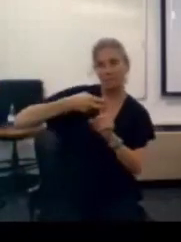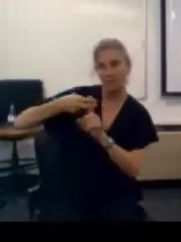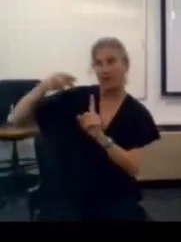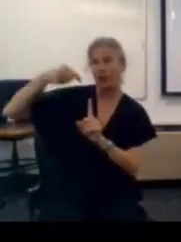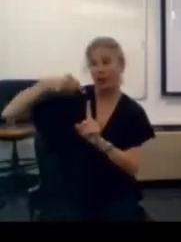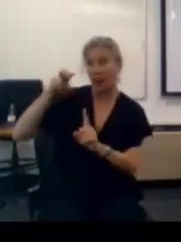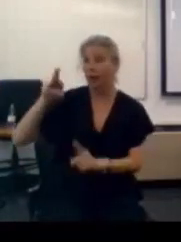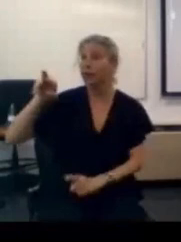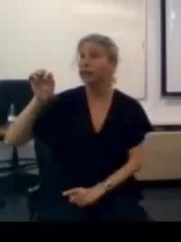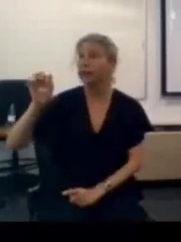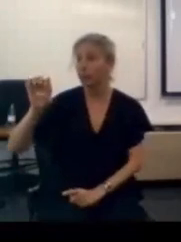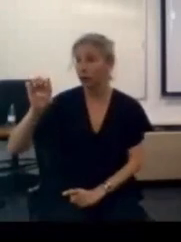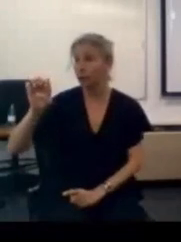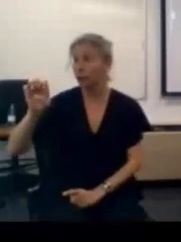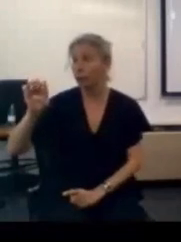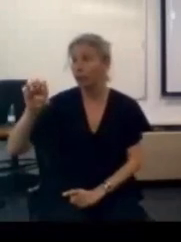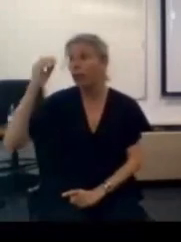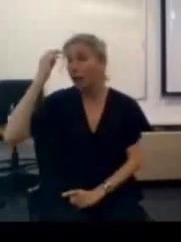Bo.